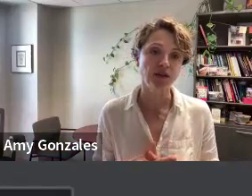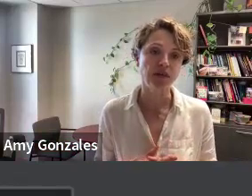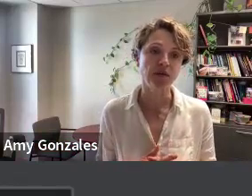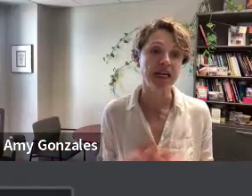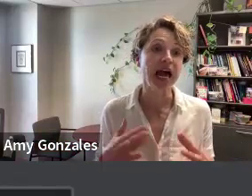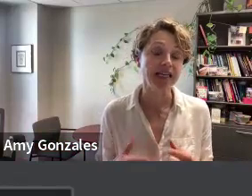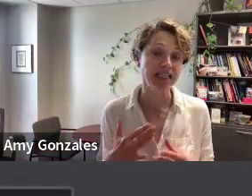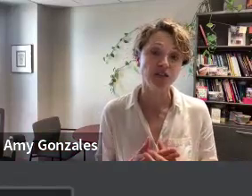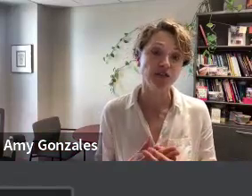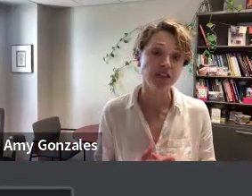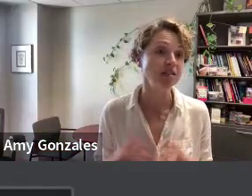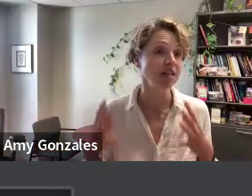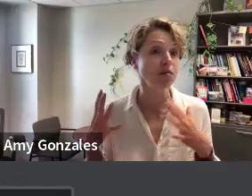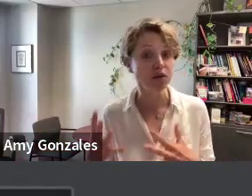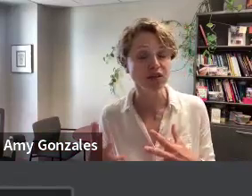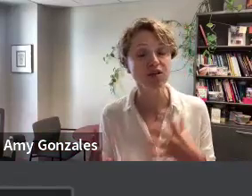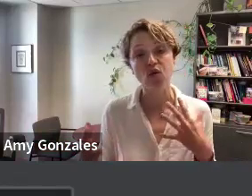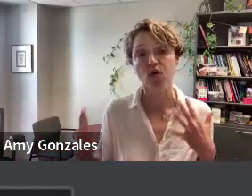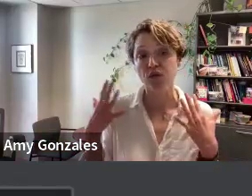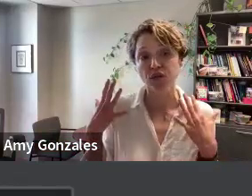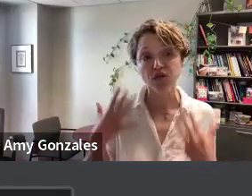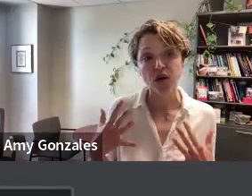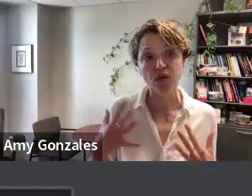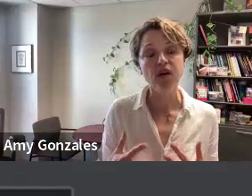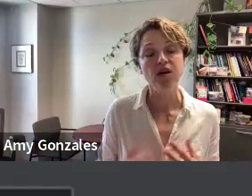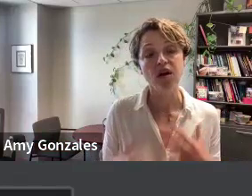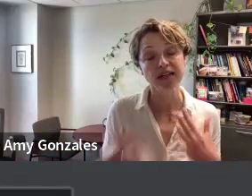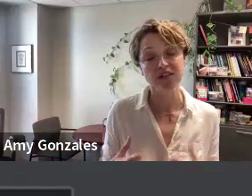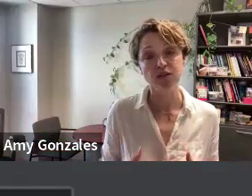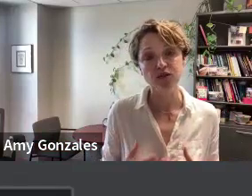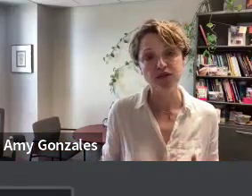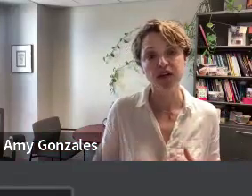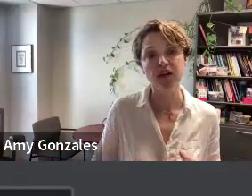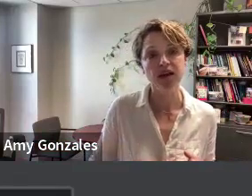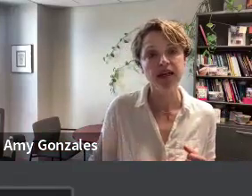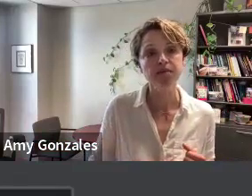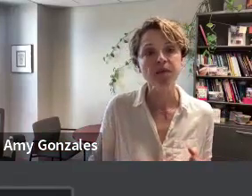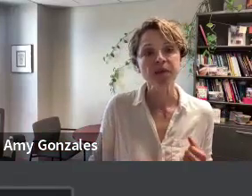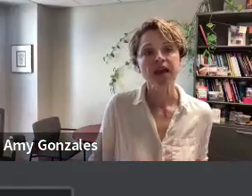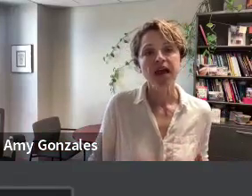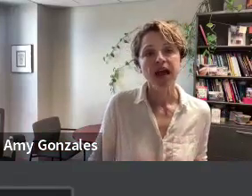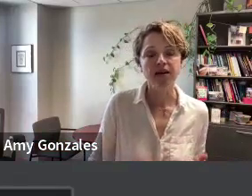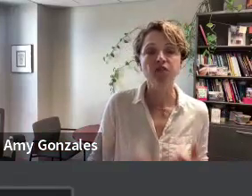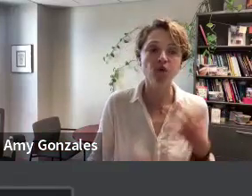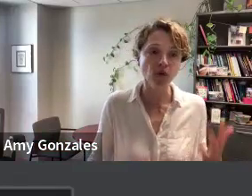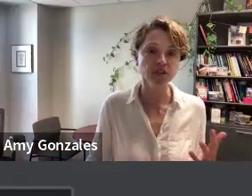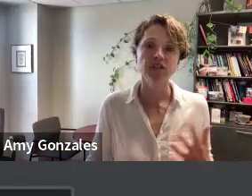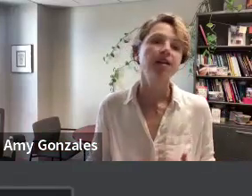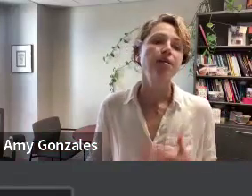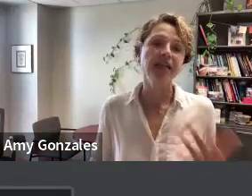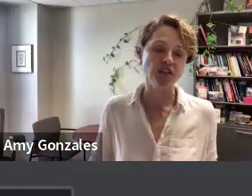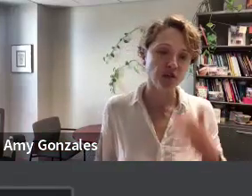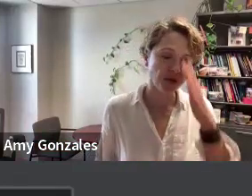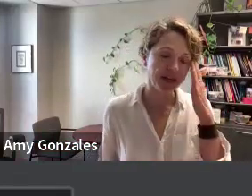make sure that people can access services in person or over the phone, not exclusively online. And of